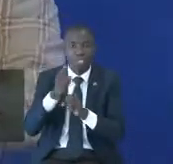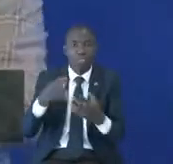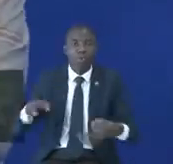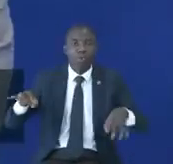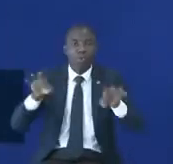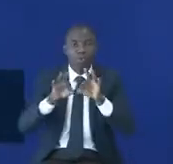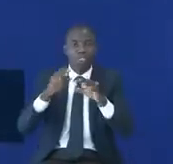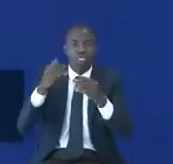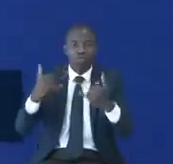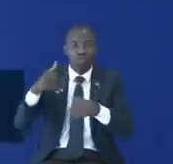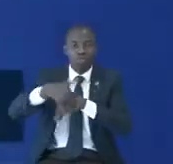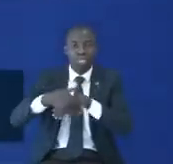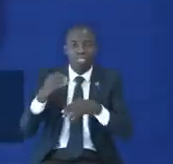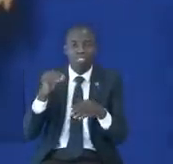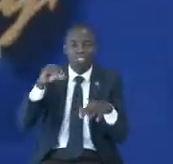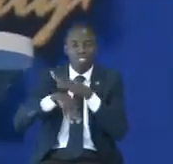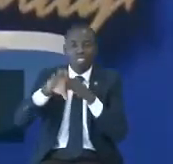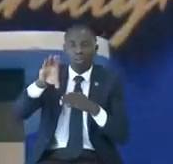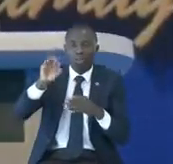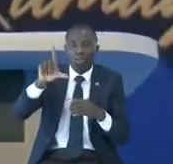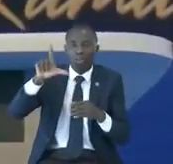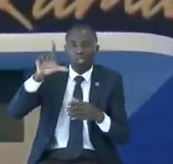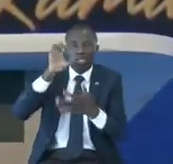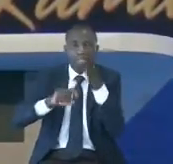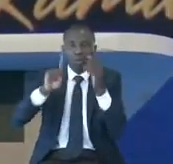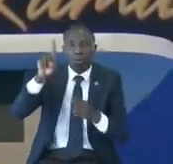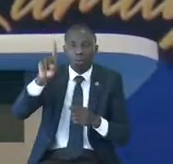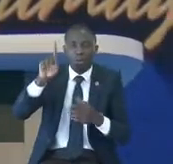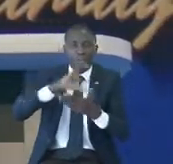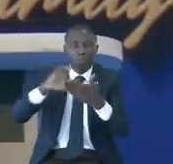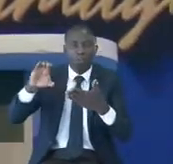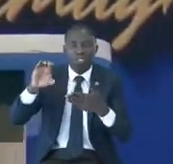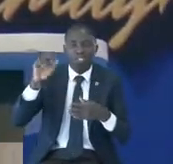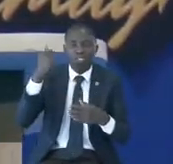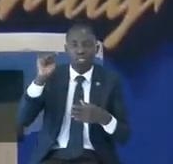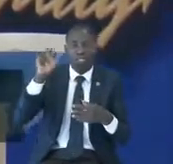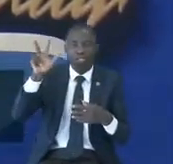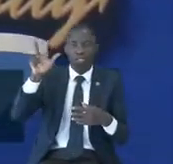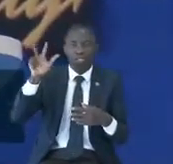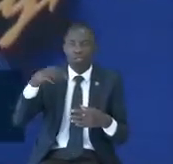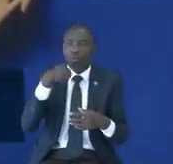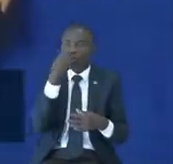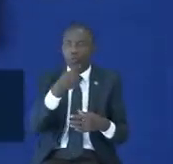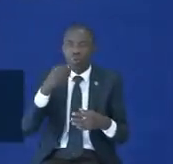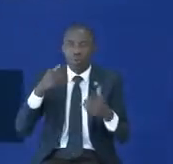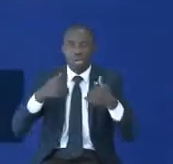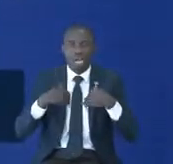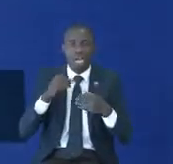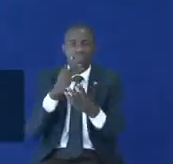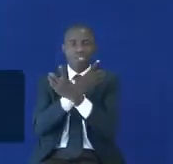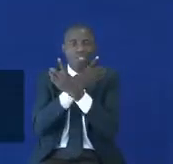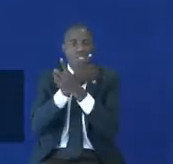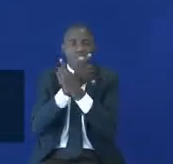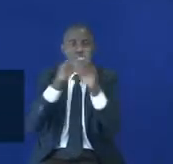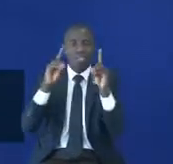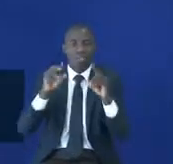tonight. We're looking at Colossians chapter 1, and I'm reading from verse 13. Who has delivered